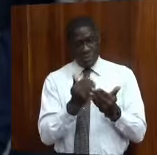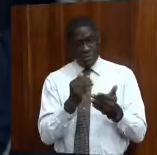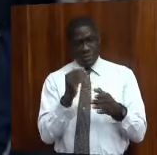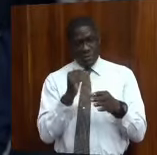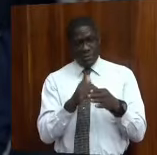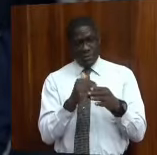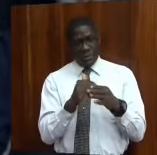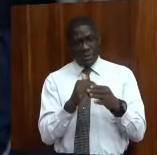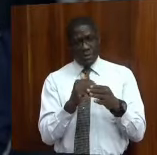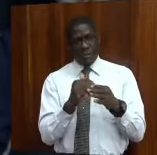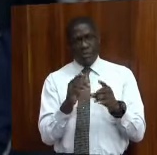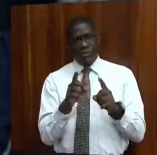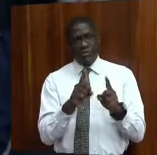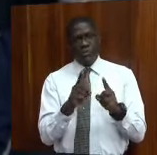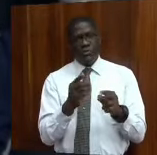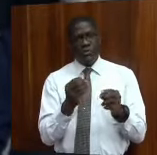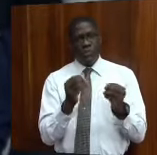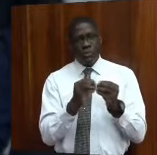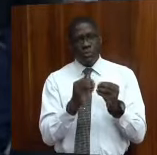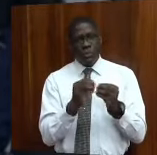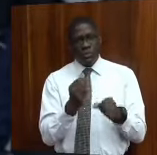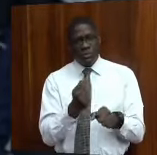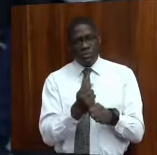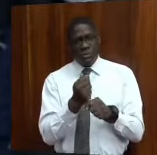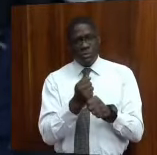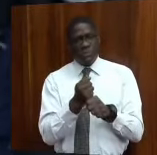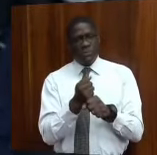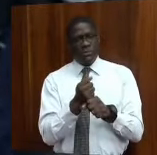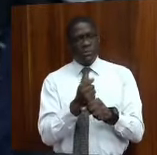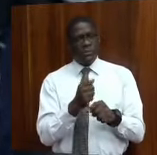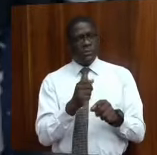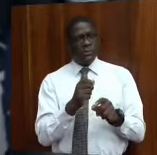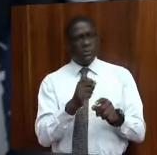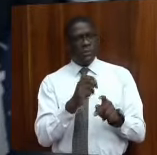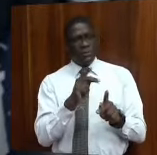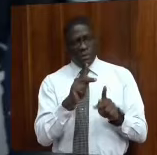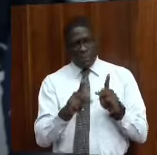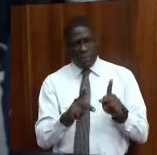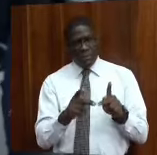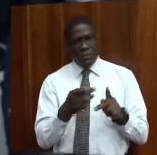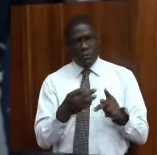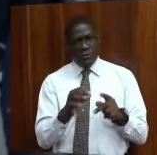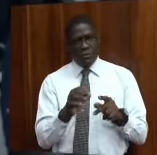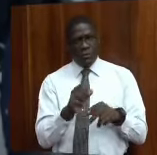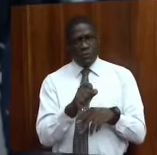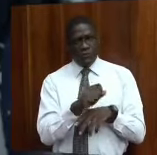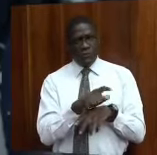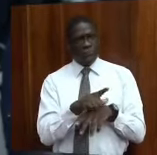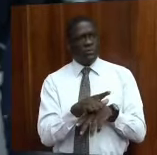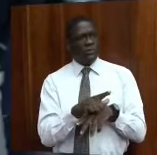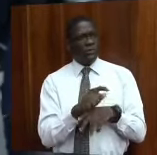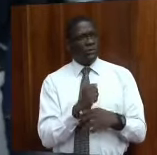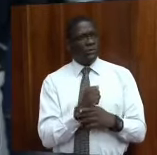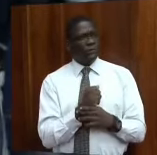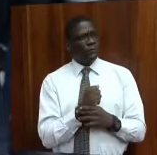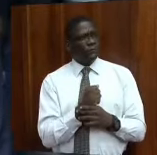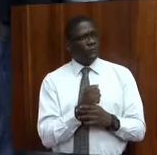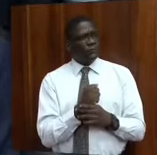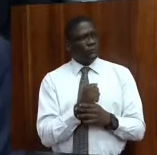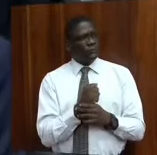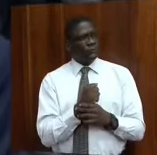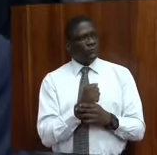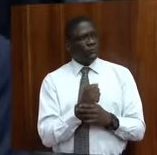circumstances, the COVID-19 and Russian-Ukraine war, supply chain disruptions, and the need to ensure consistently with